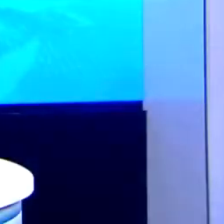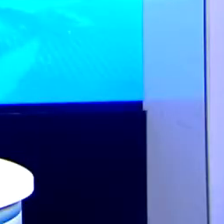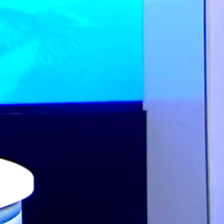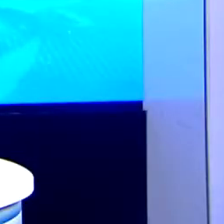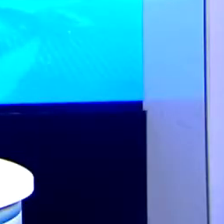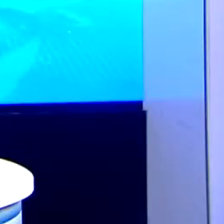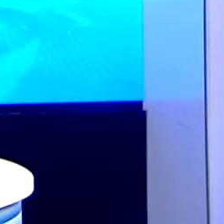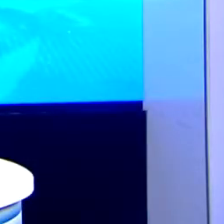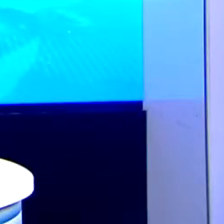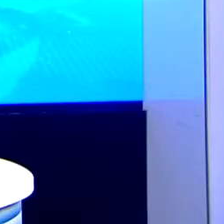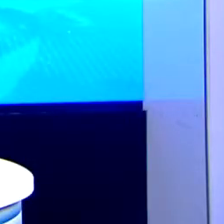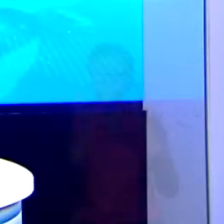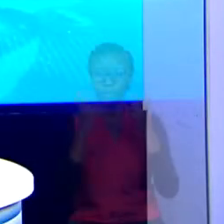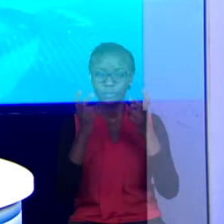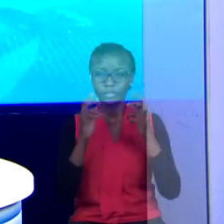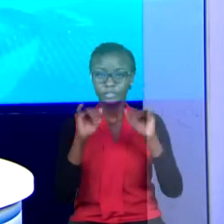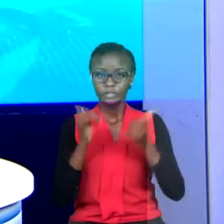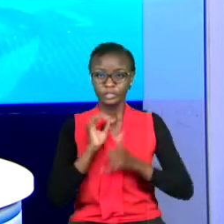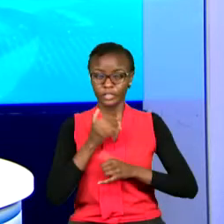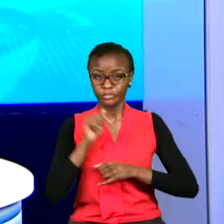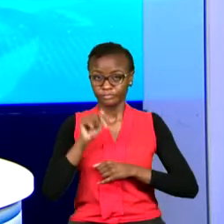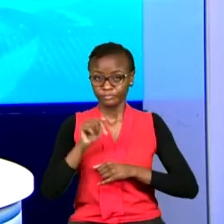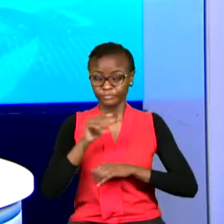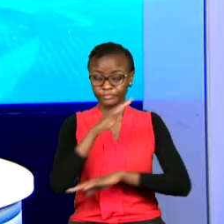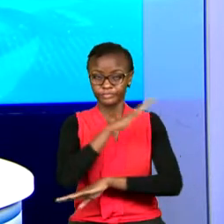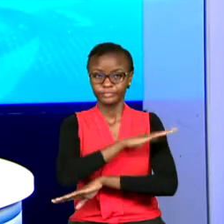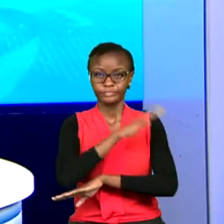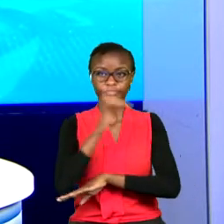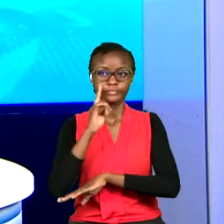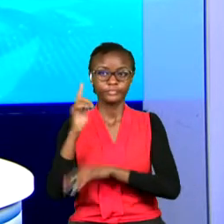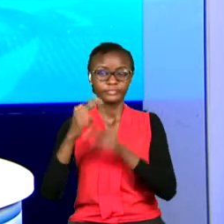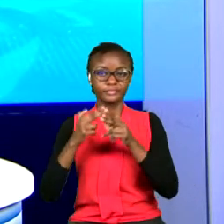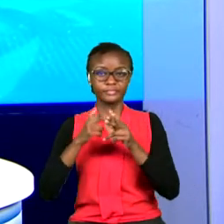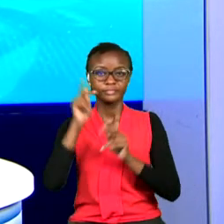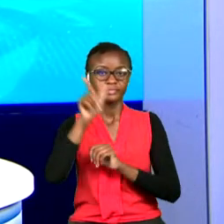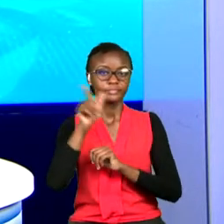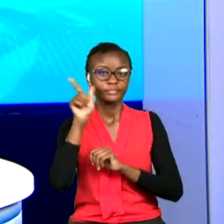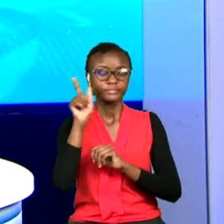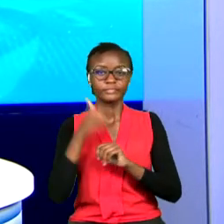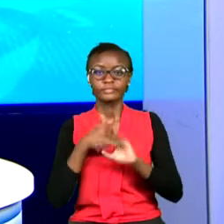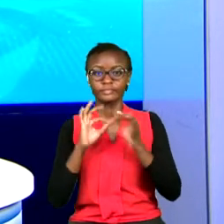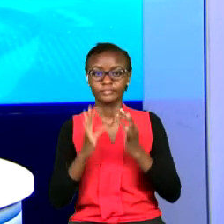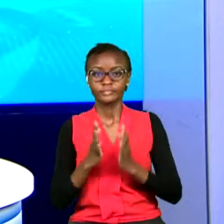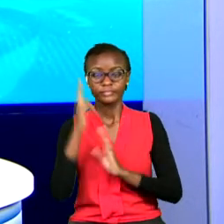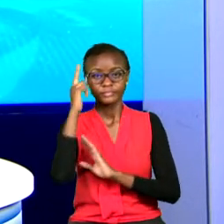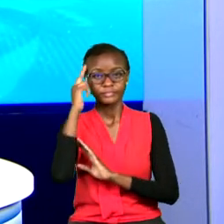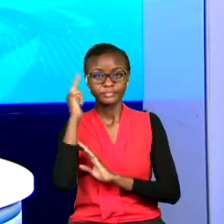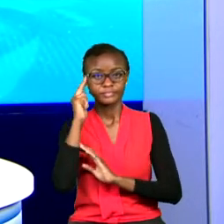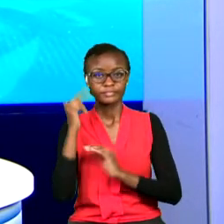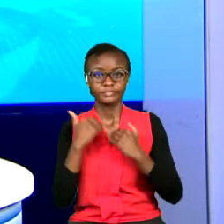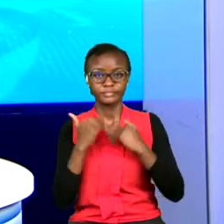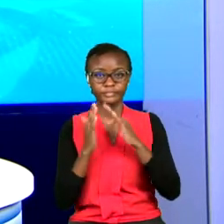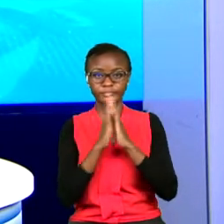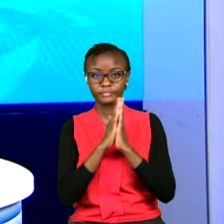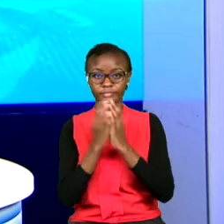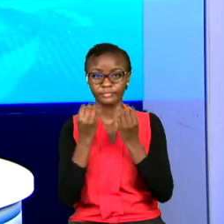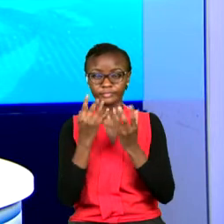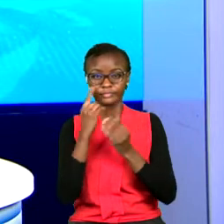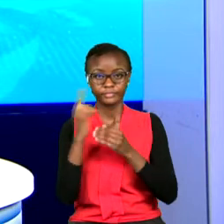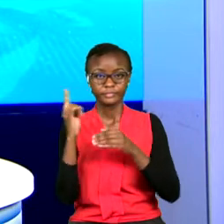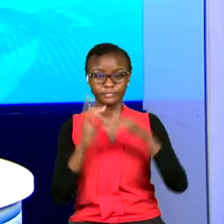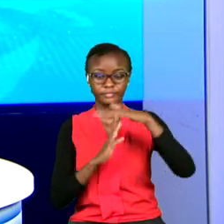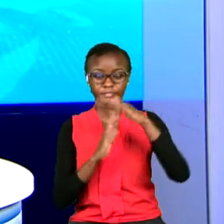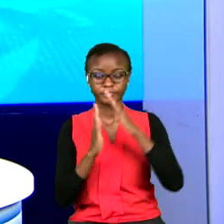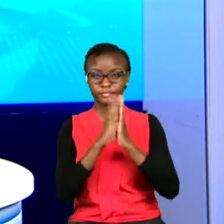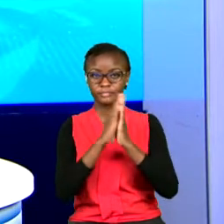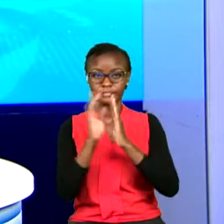Good evening, you're watching Breaking Today News right here on Switch TV. I am Lincoln Wambogo, our sign language interpreter is Tracy Dorcas. We have a lot in line for you tonight, but first